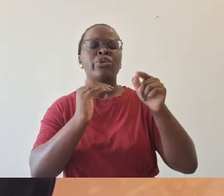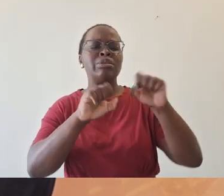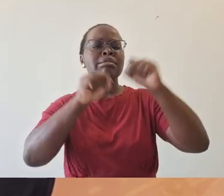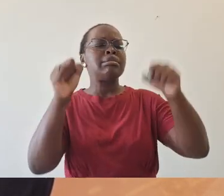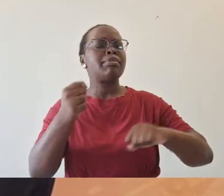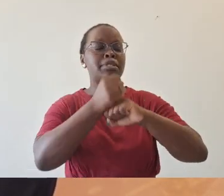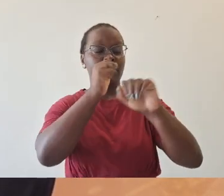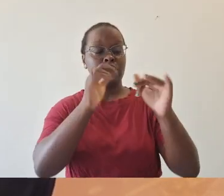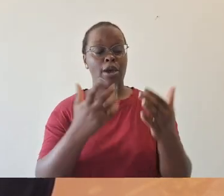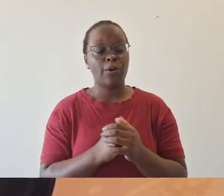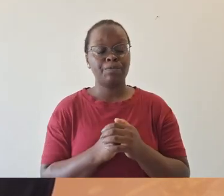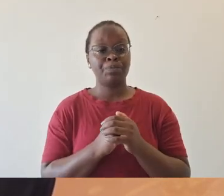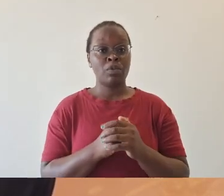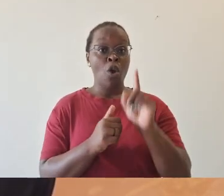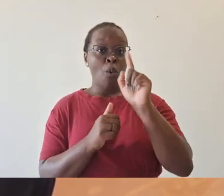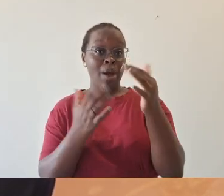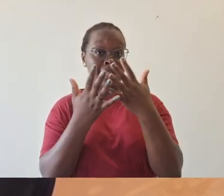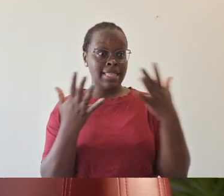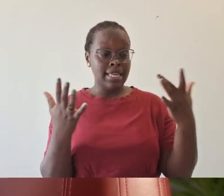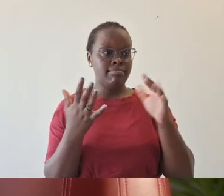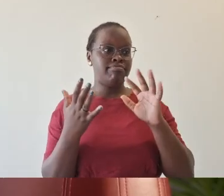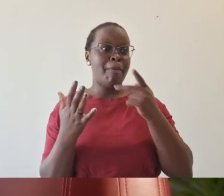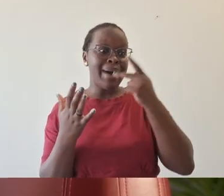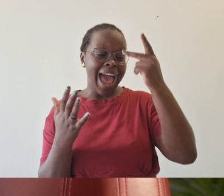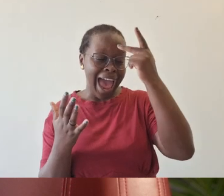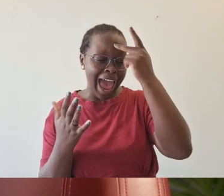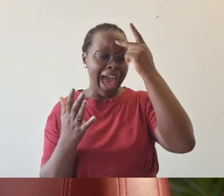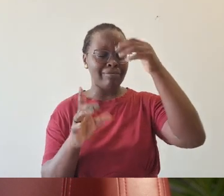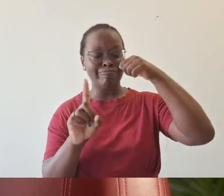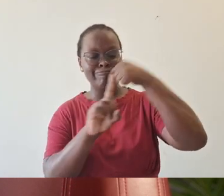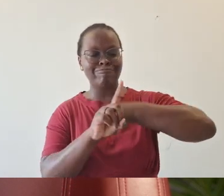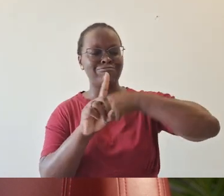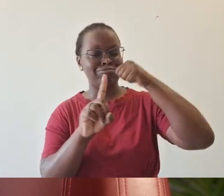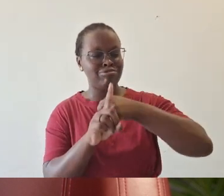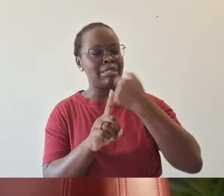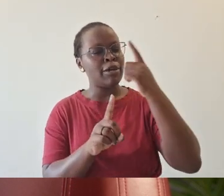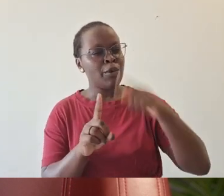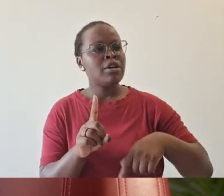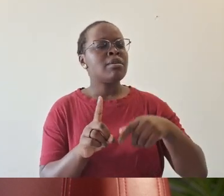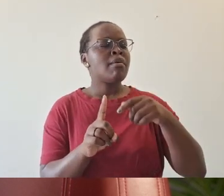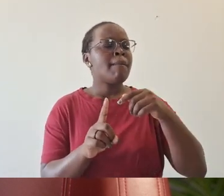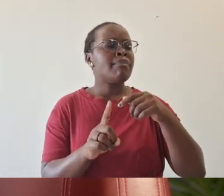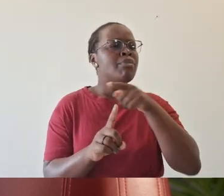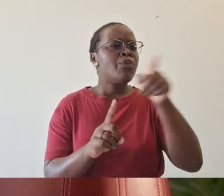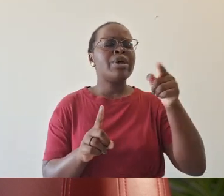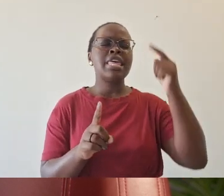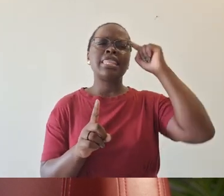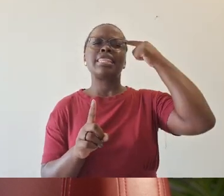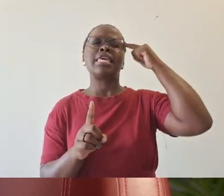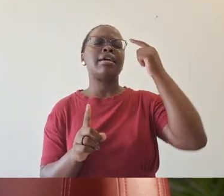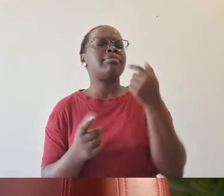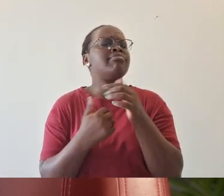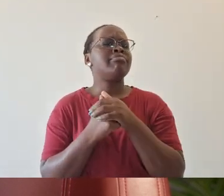challenges or these realities? The one thing that they really pushed back on was how we constantly think we know what education